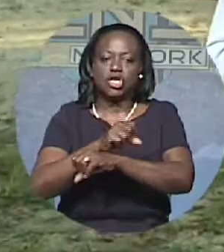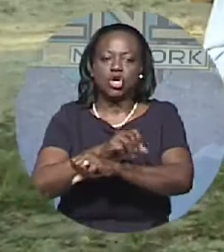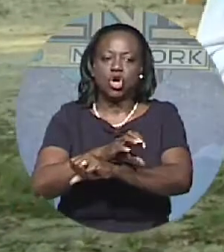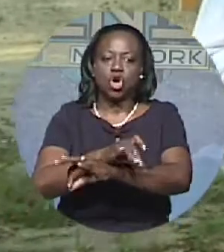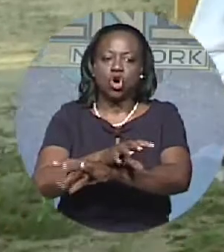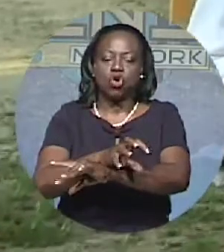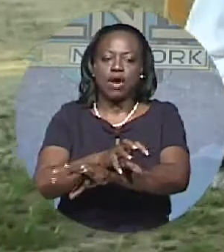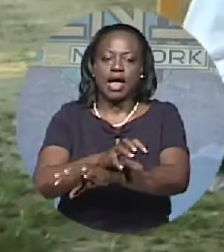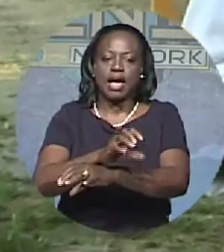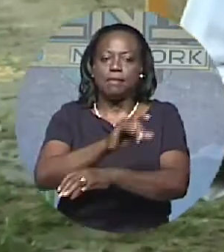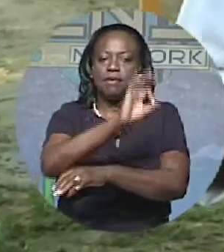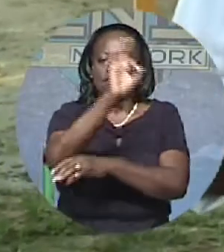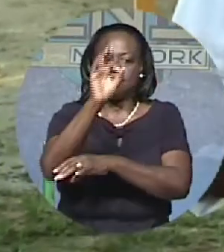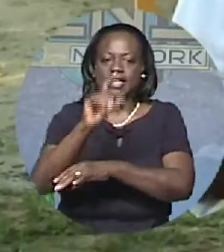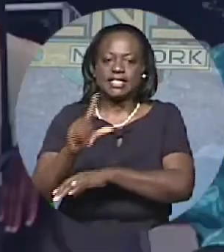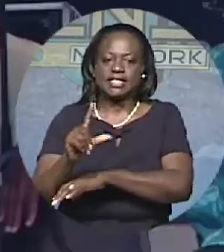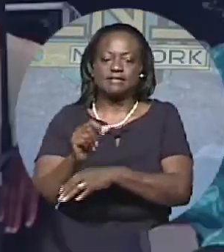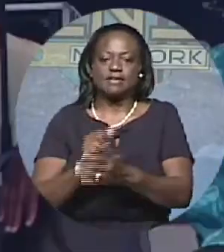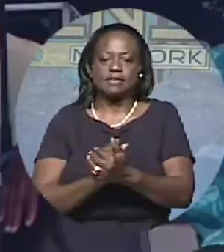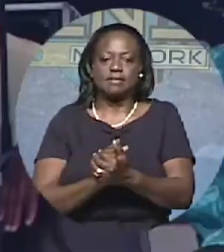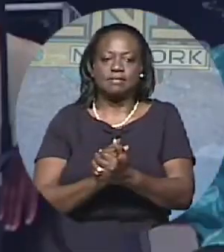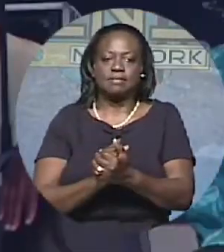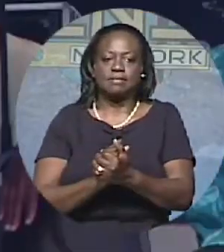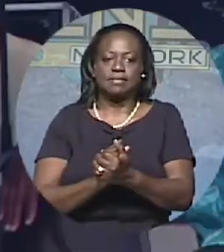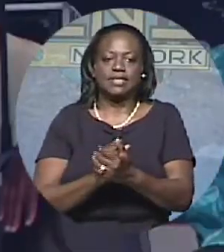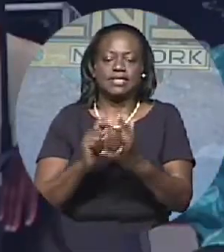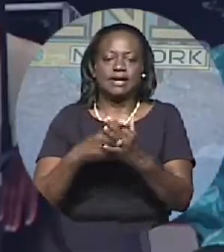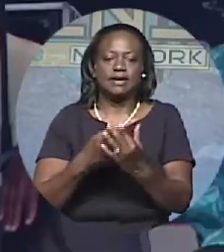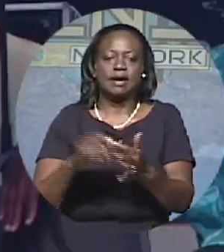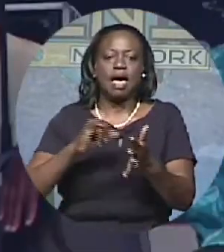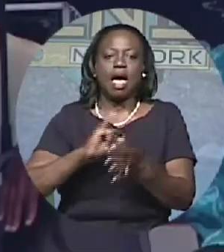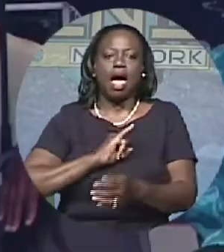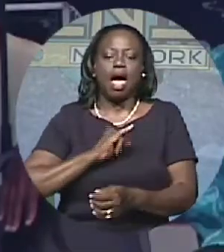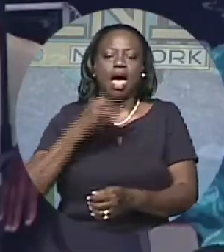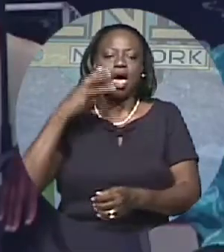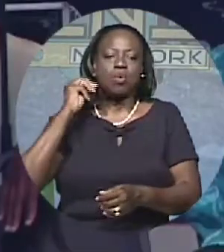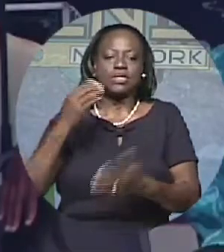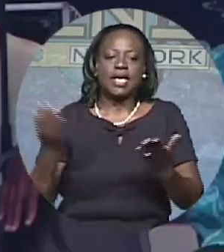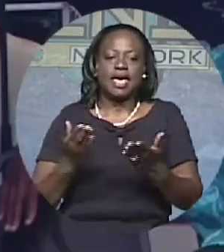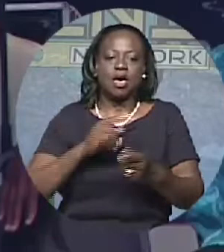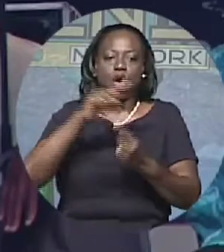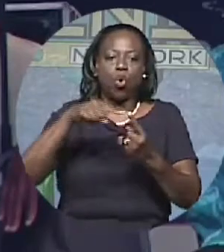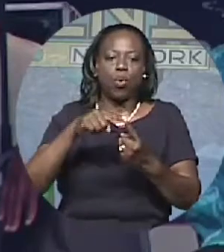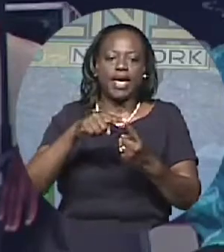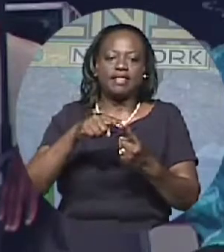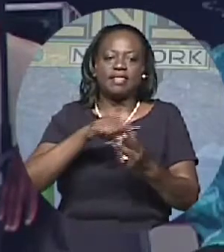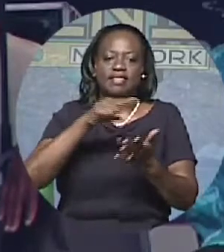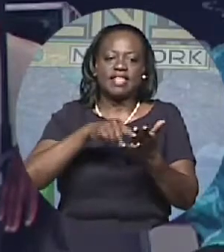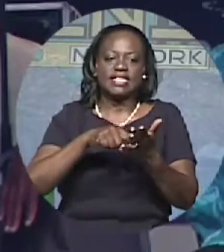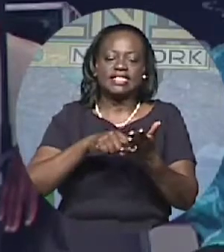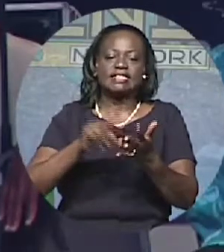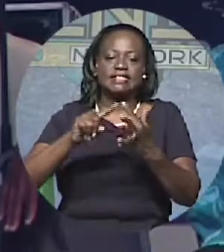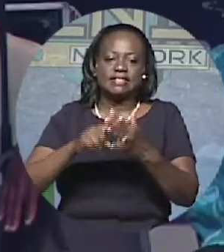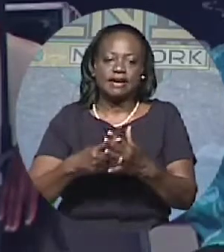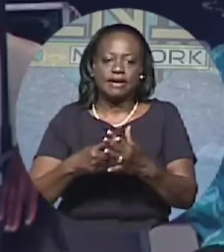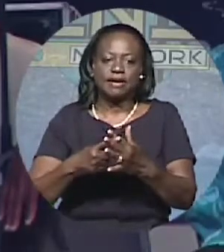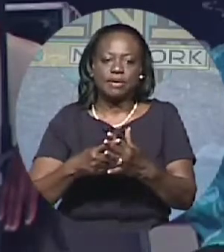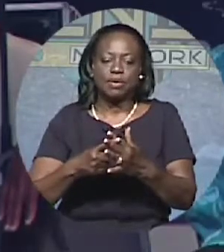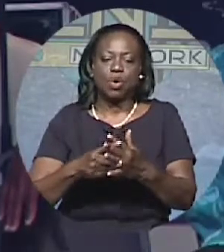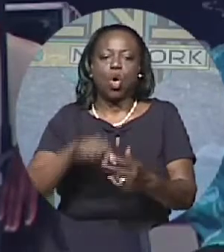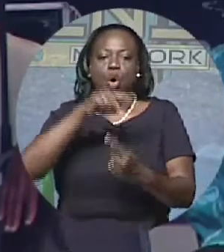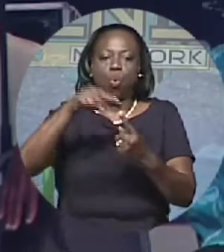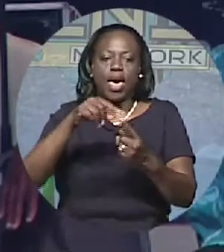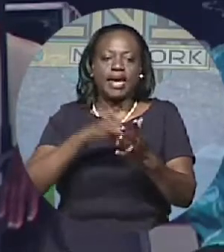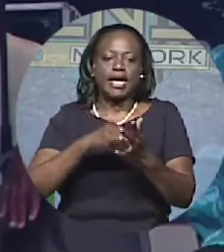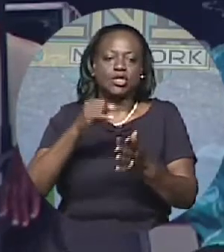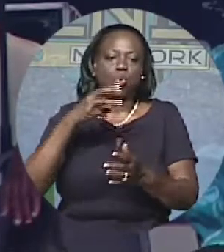underway with the opening ceremonies. I was here when this whole event started. I was here when it was but a dream